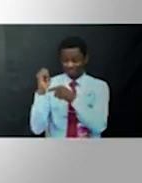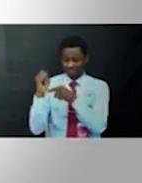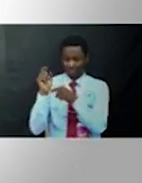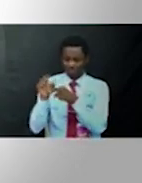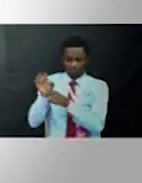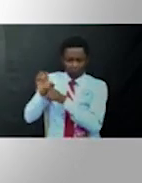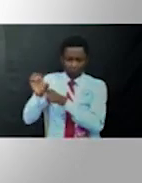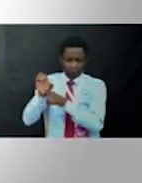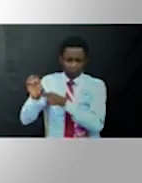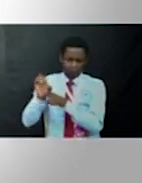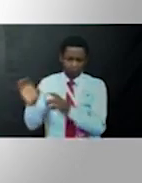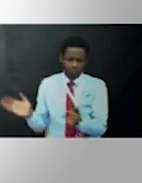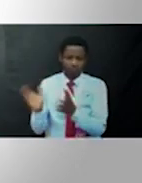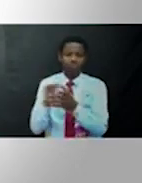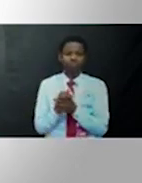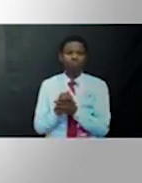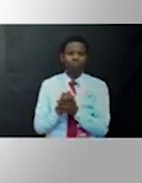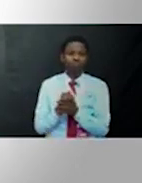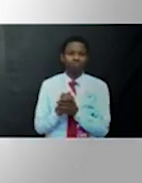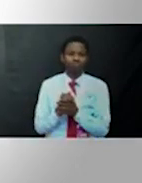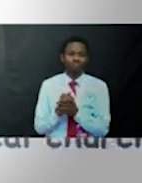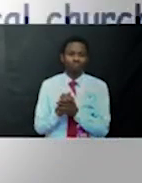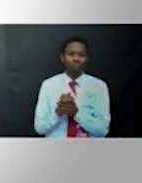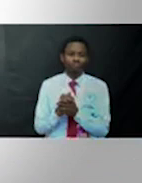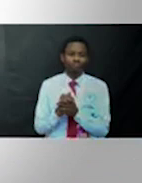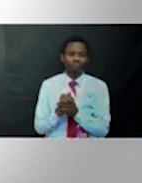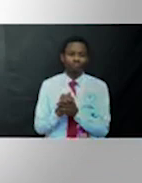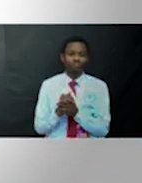excited with this one. The next one, shall we shout it?